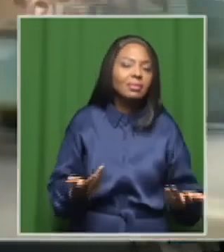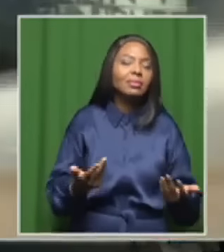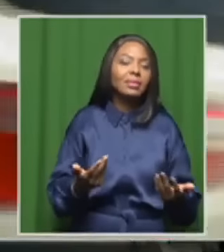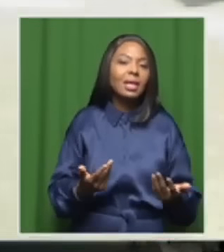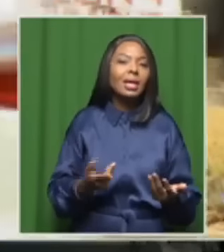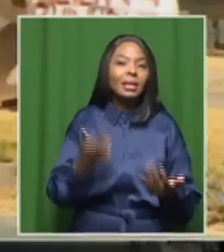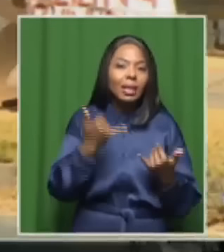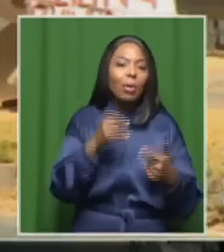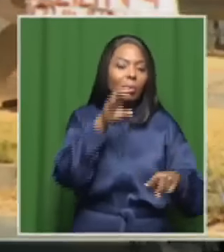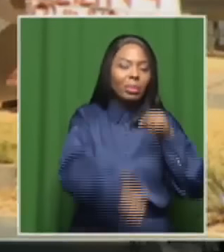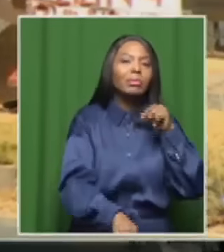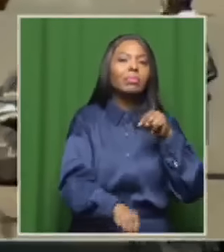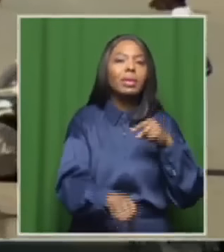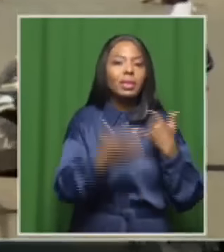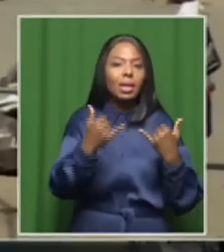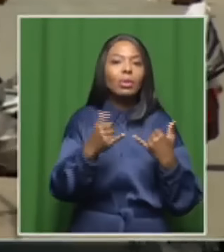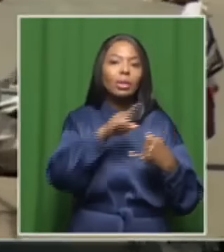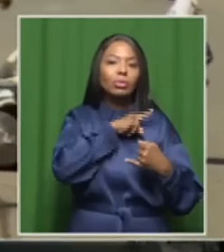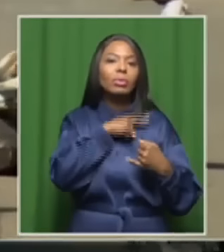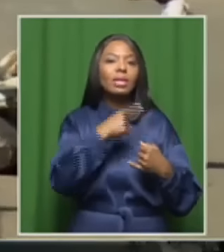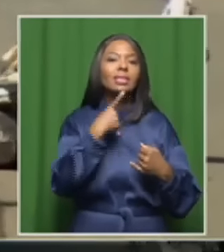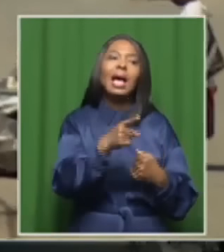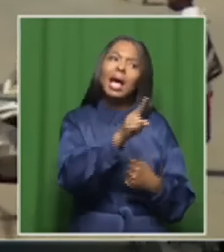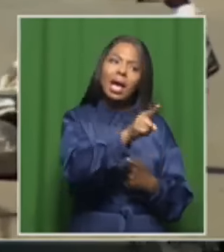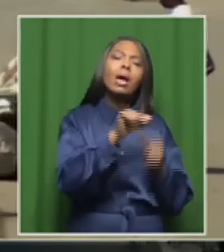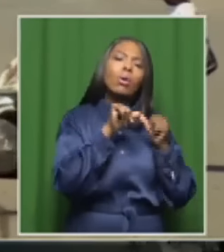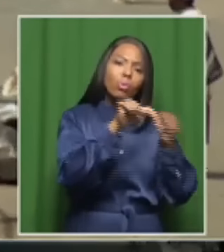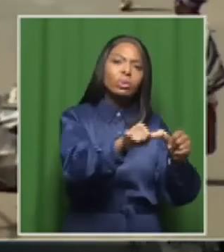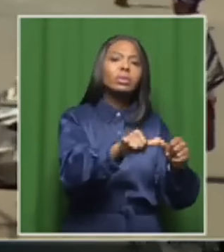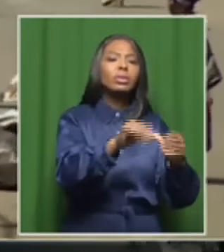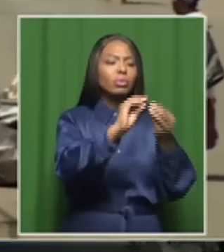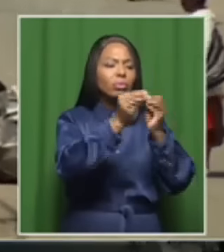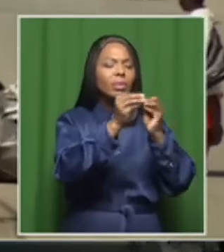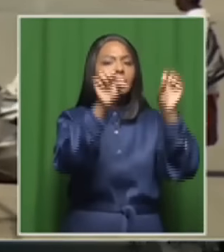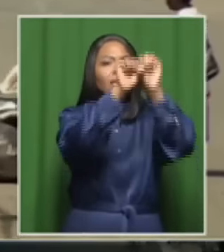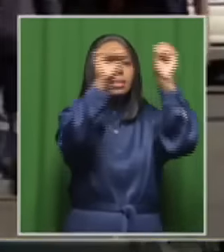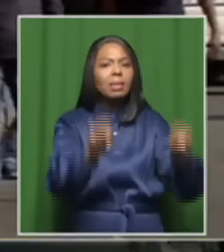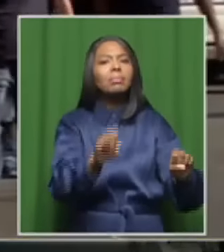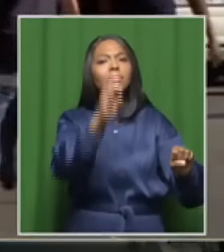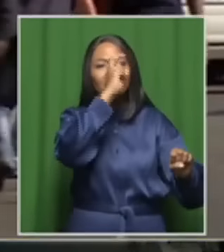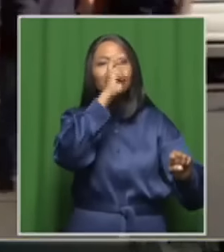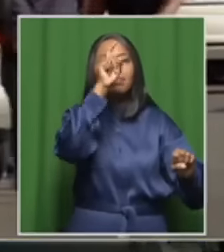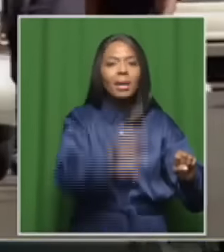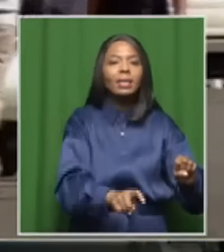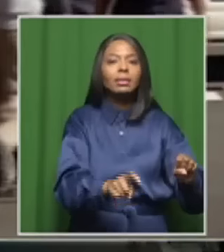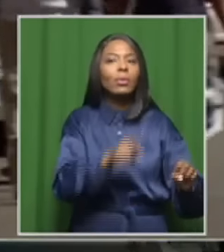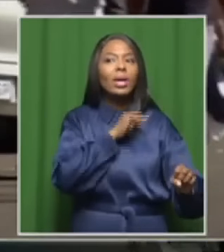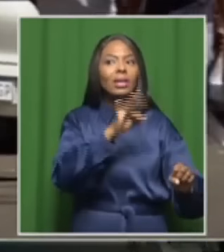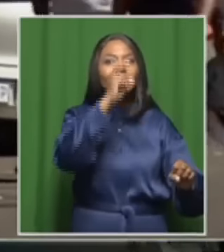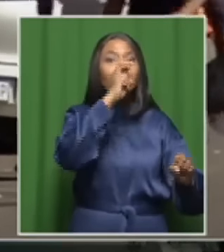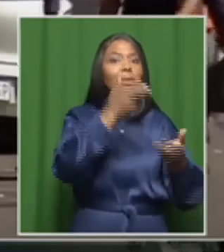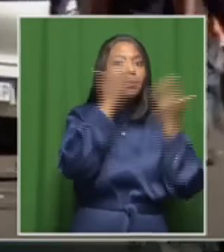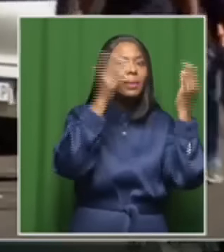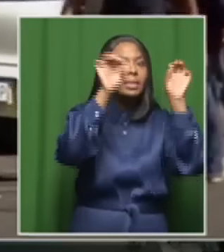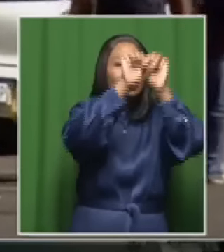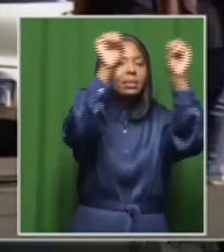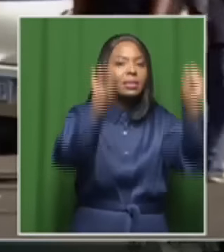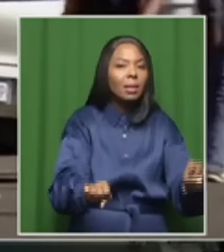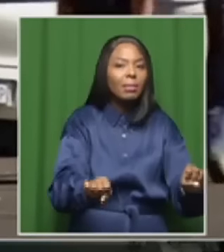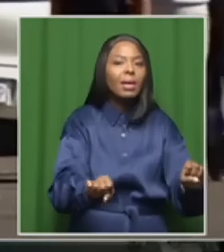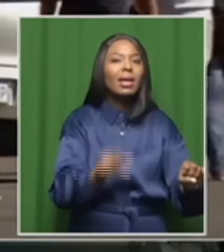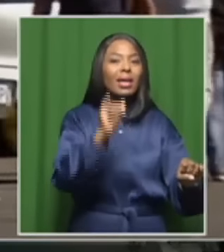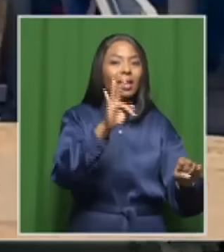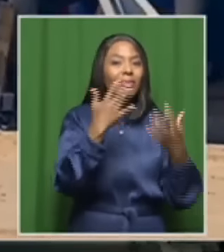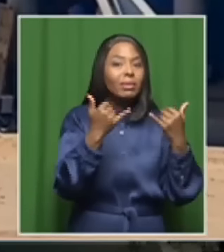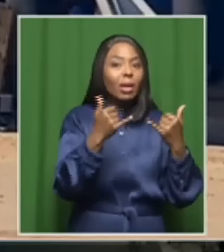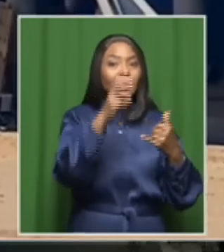strengthen this implementation, because for as long as the implementation is not strengthened, for as long as the internal systems